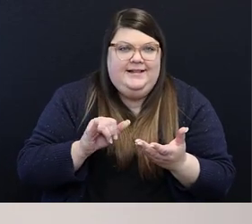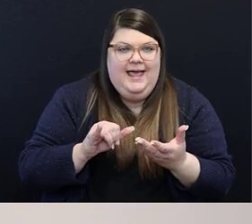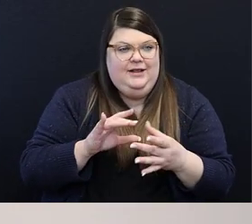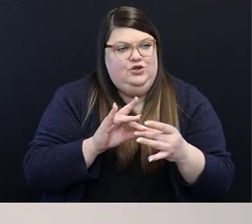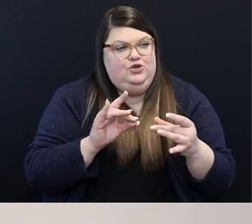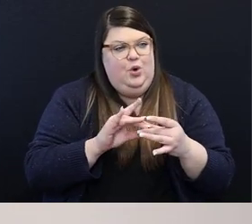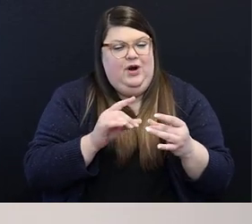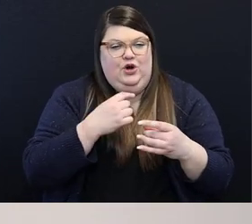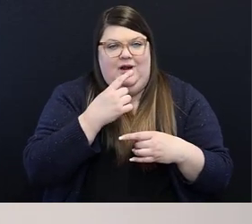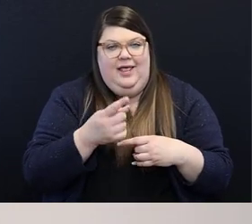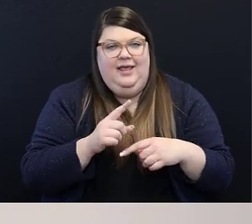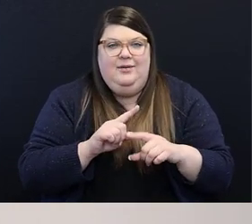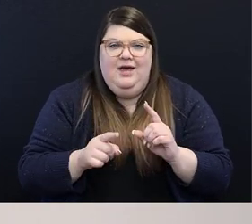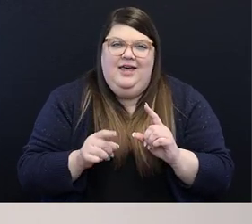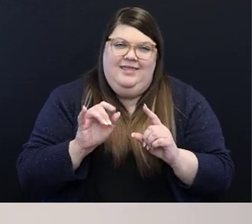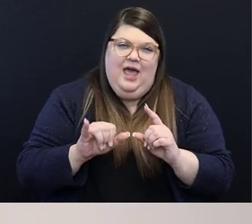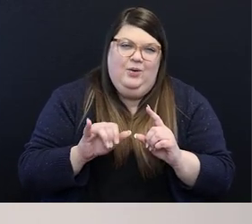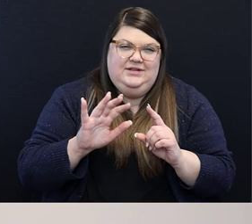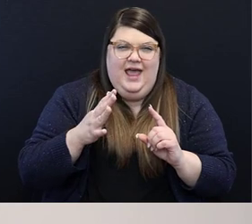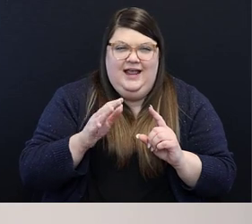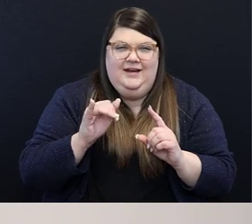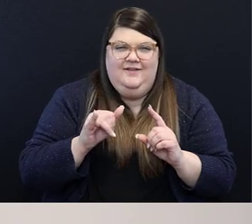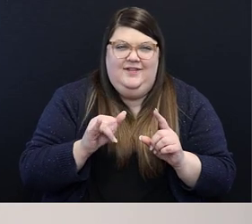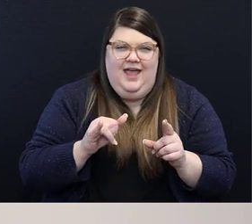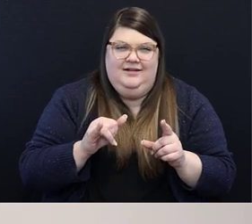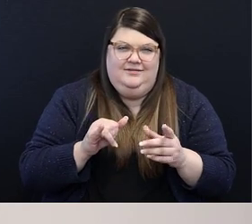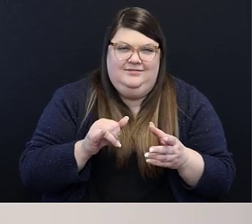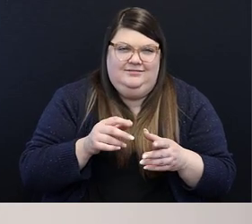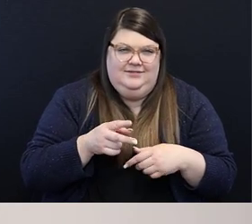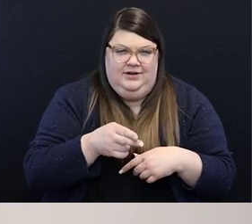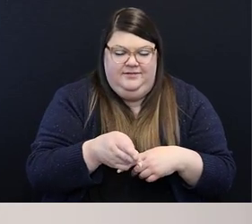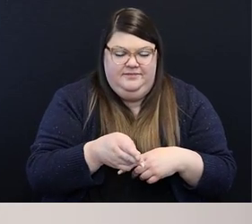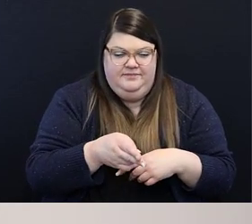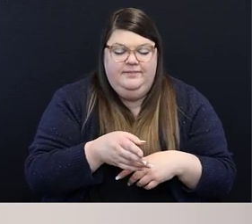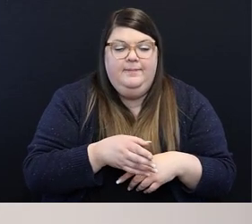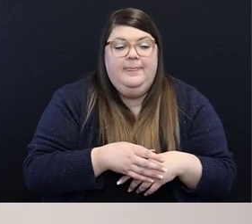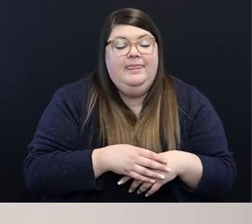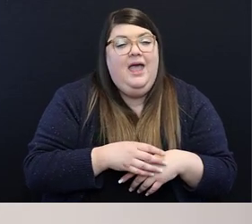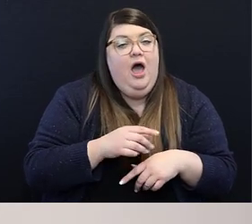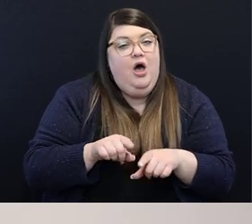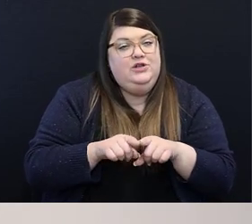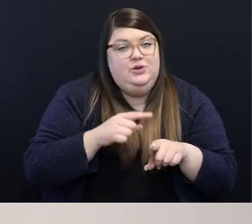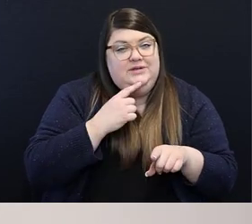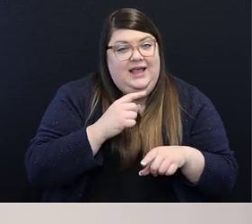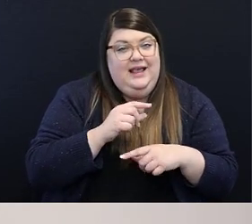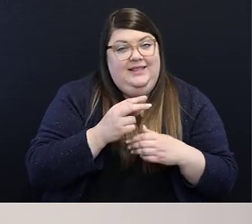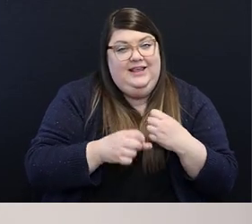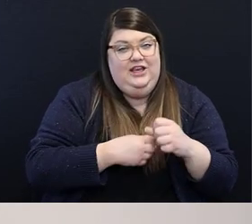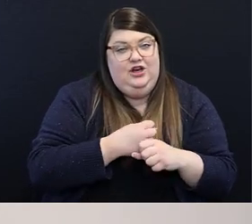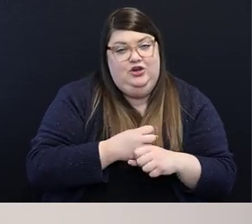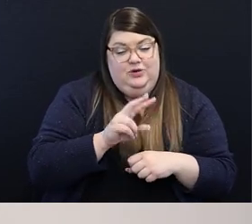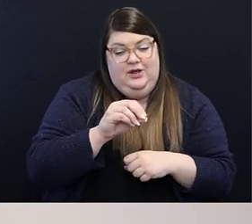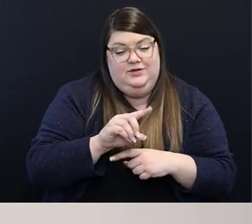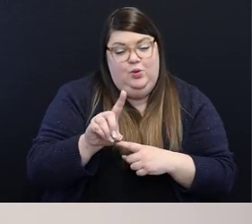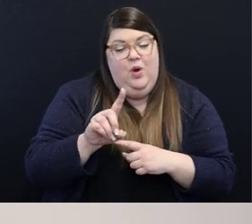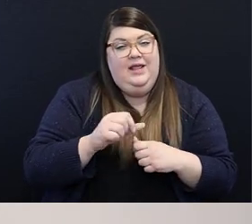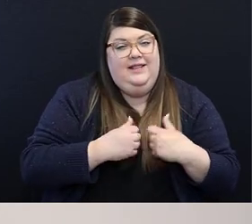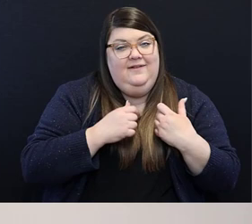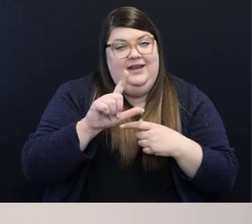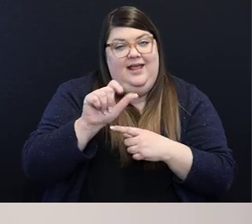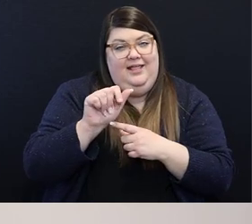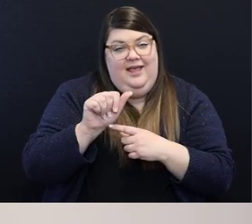like the story you're telling, but that was sort of this cutoff. I will also say about the year 2001 and living in